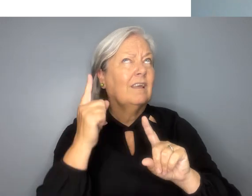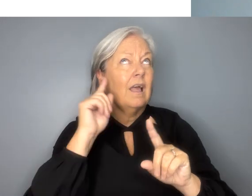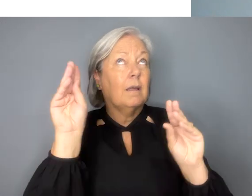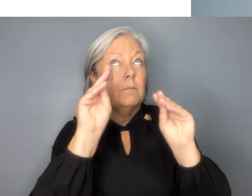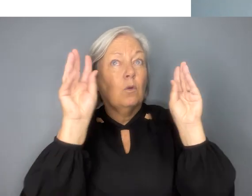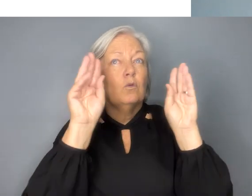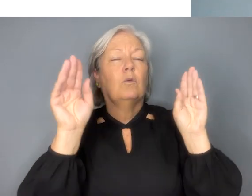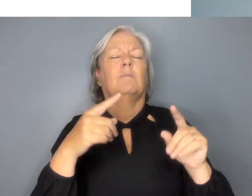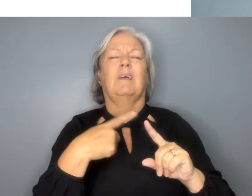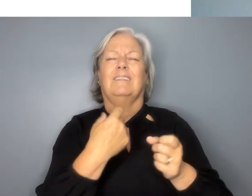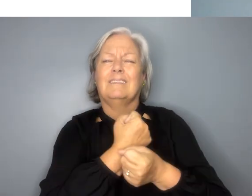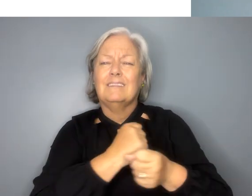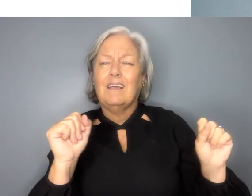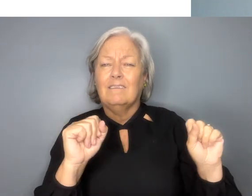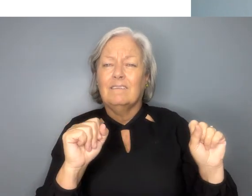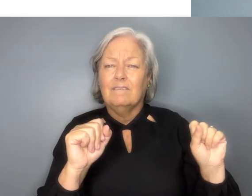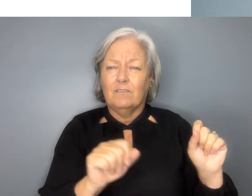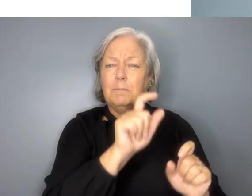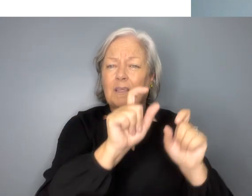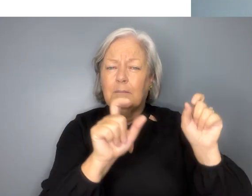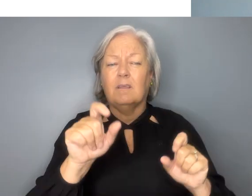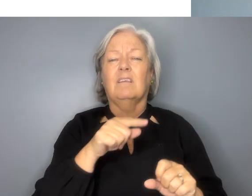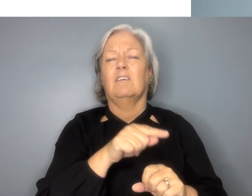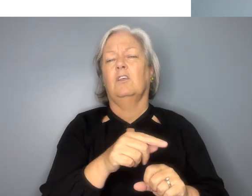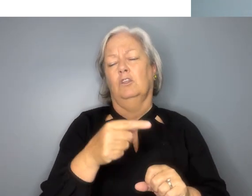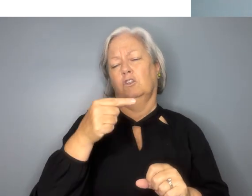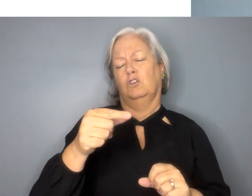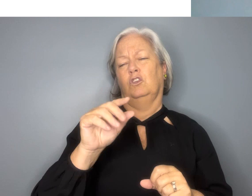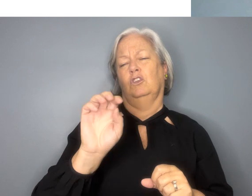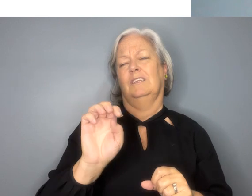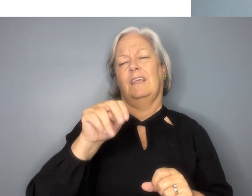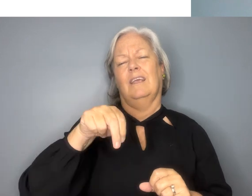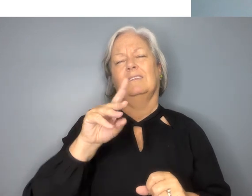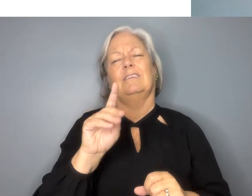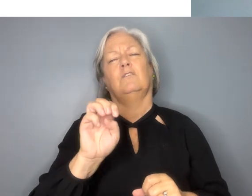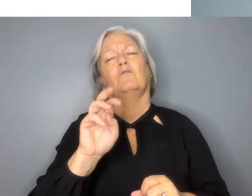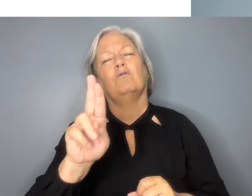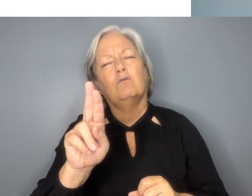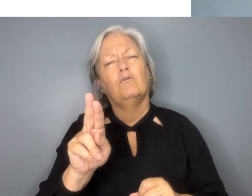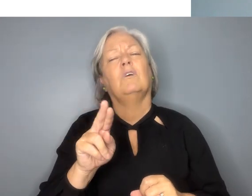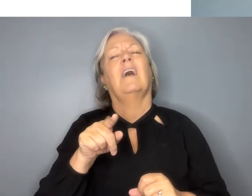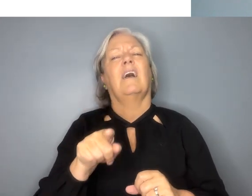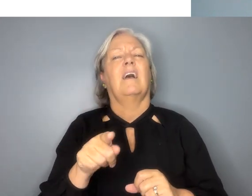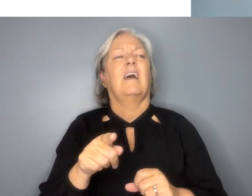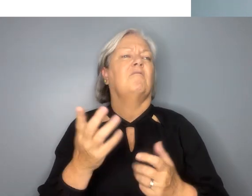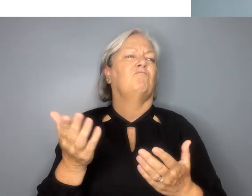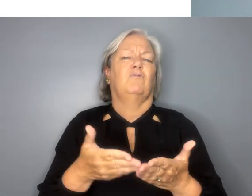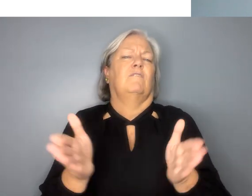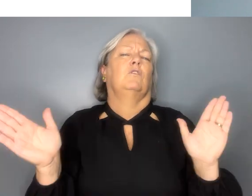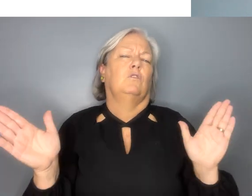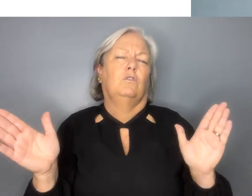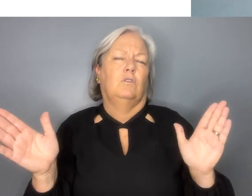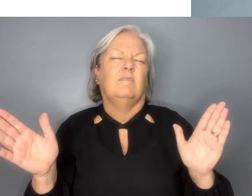And those things also need to be safe for people who are gender diverse and who are diverse in sexual orientation and who are